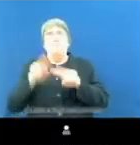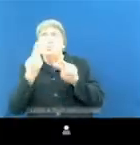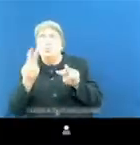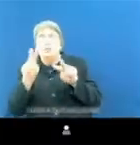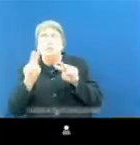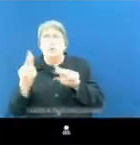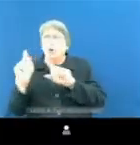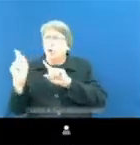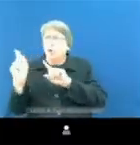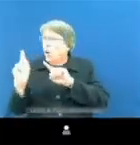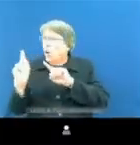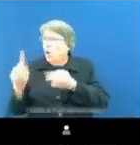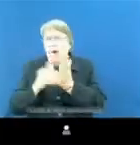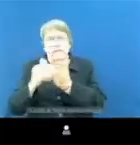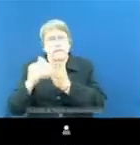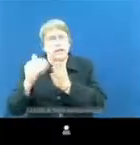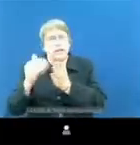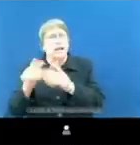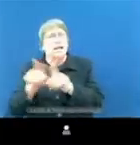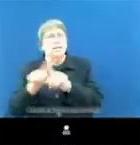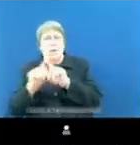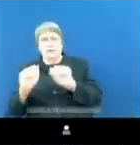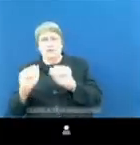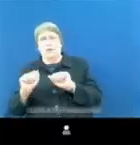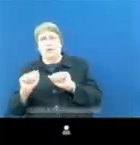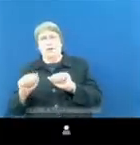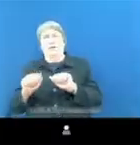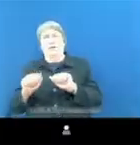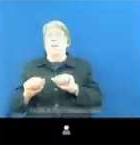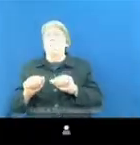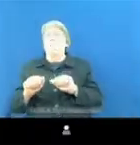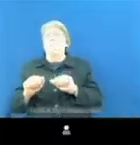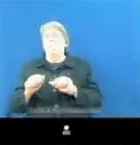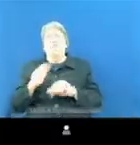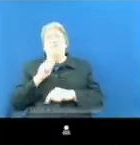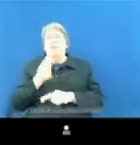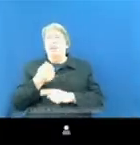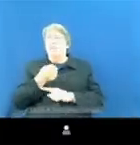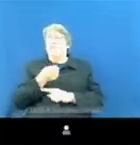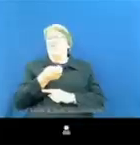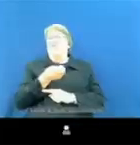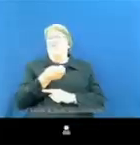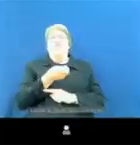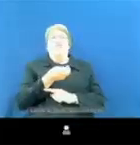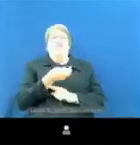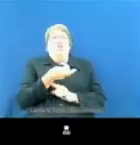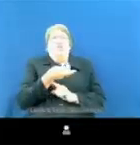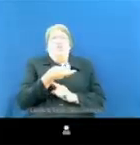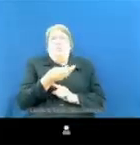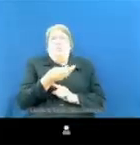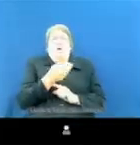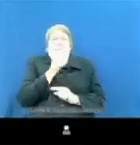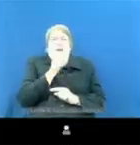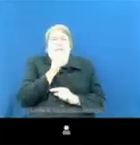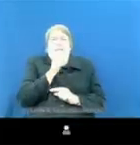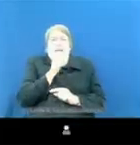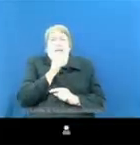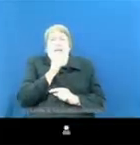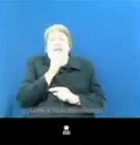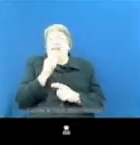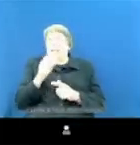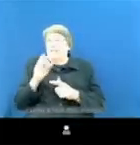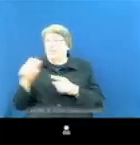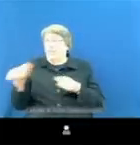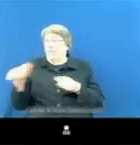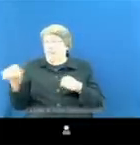often as possible. Very few proceedings are in private. If they are, and it depends on the state, it may be